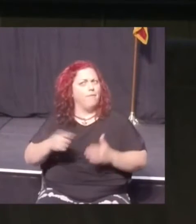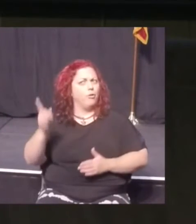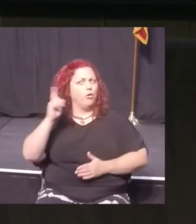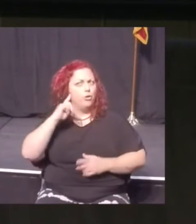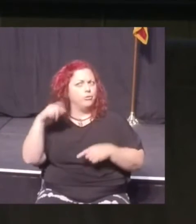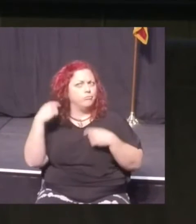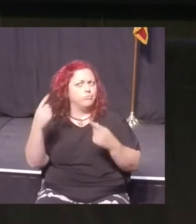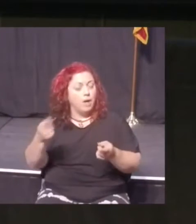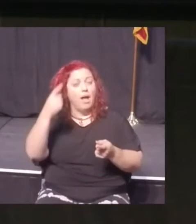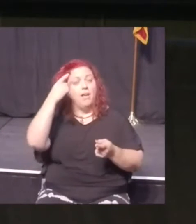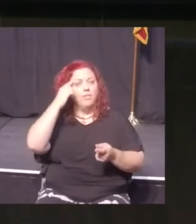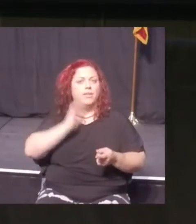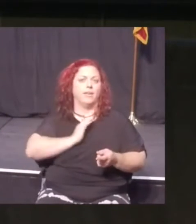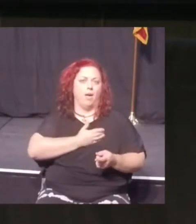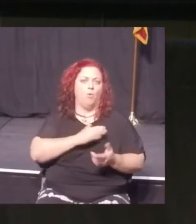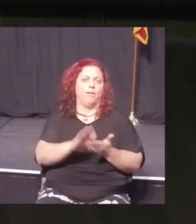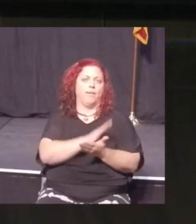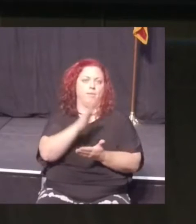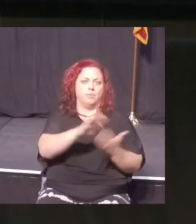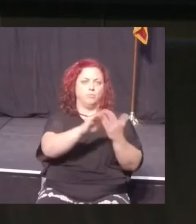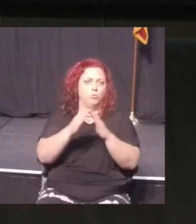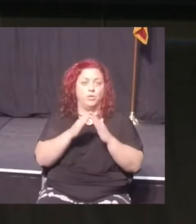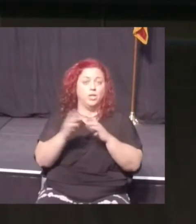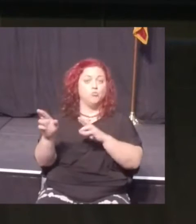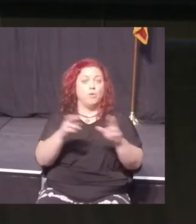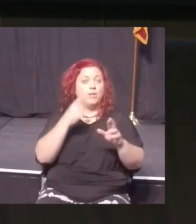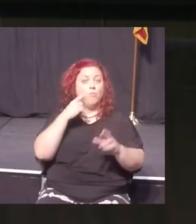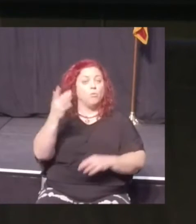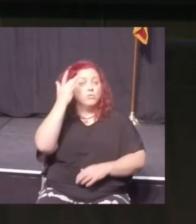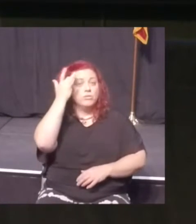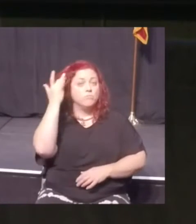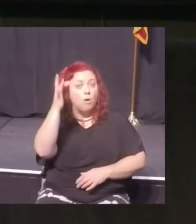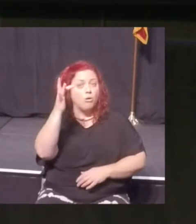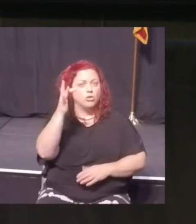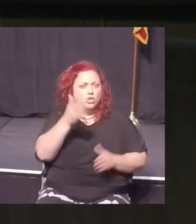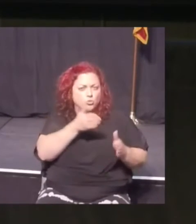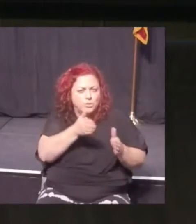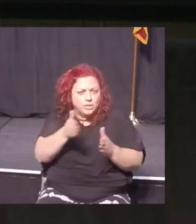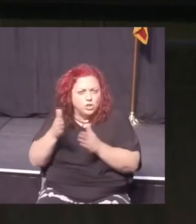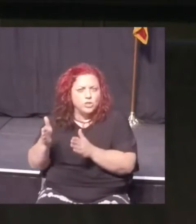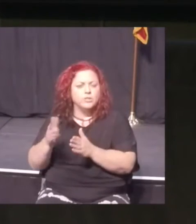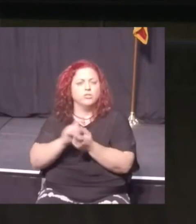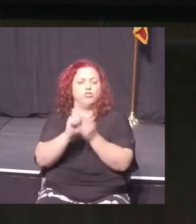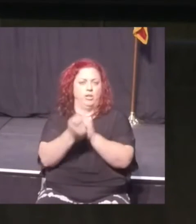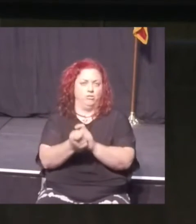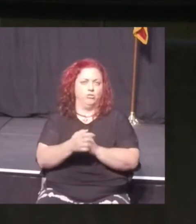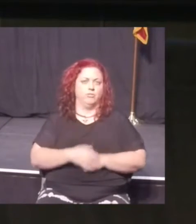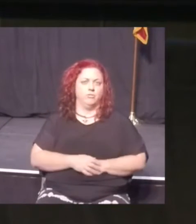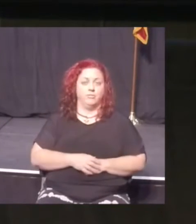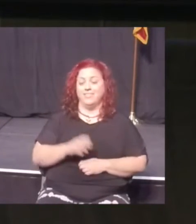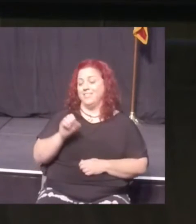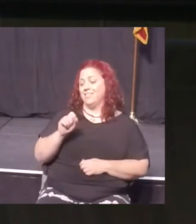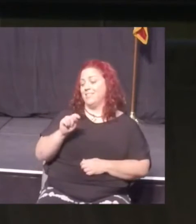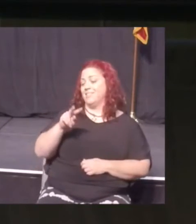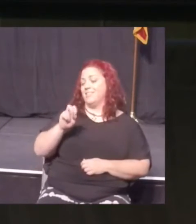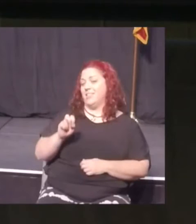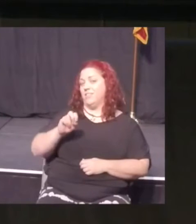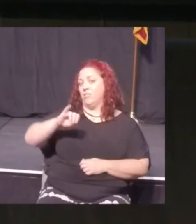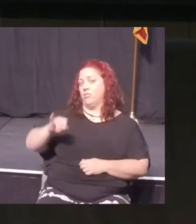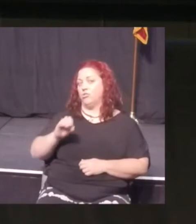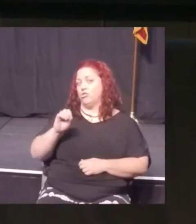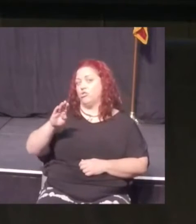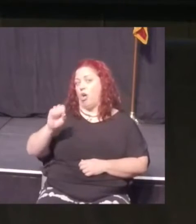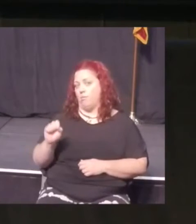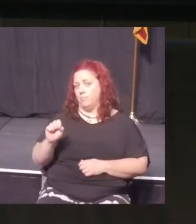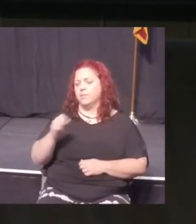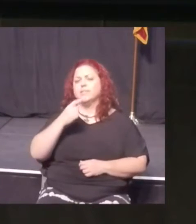our campus community is ready for smart, strategic change. Steve Jobs said, "For